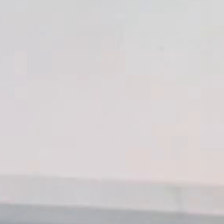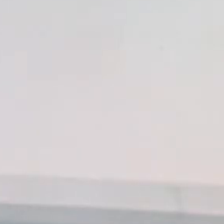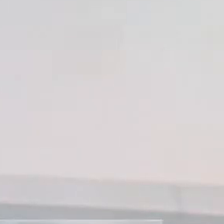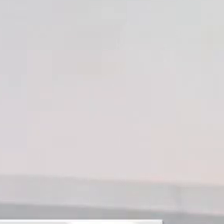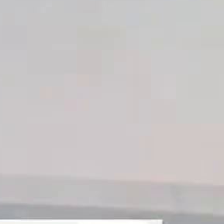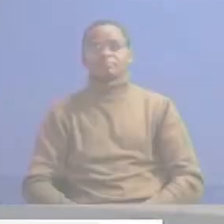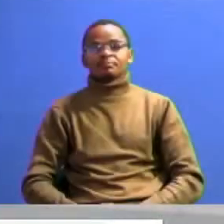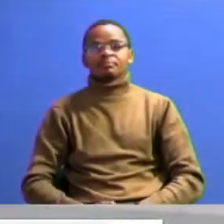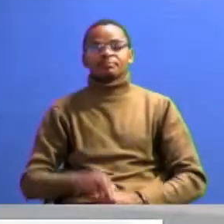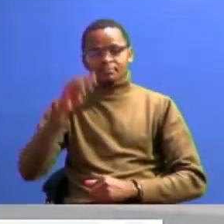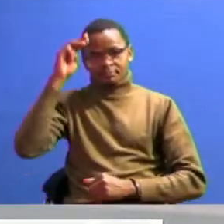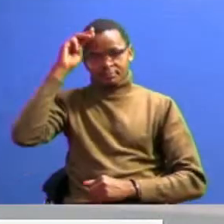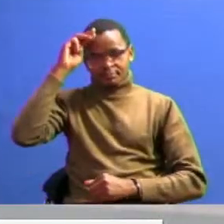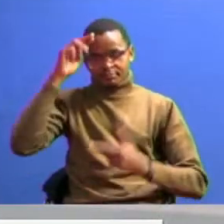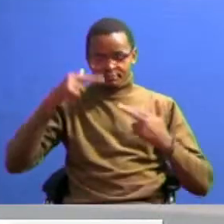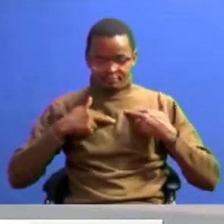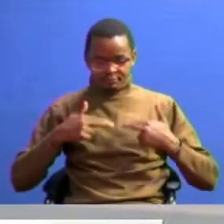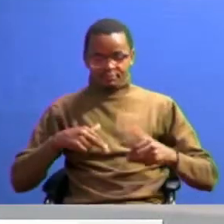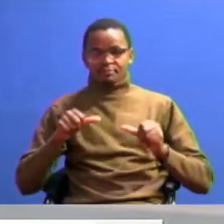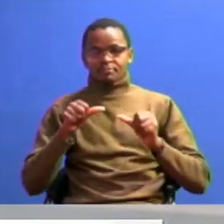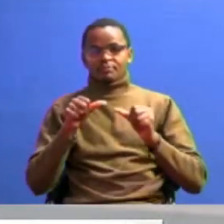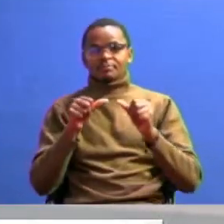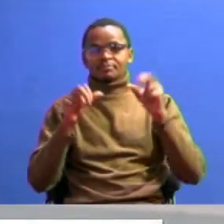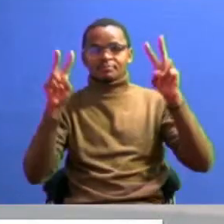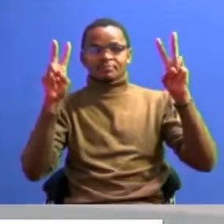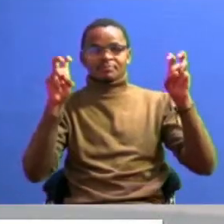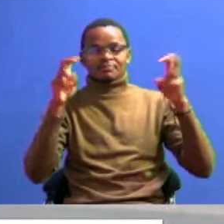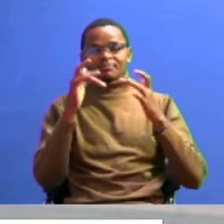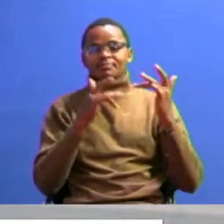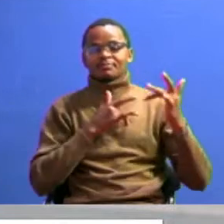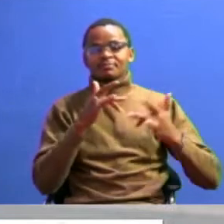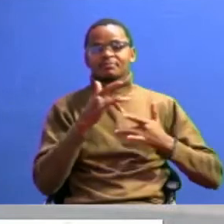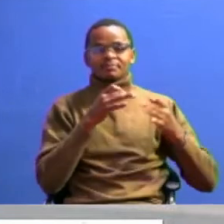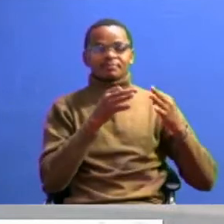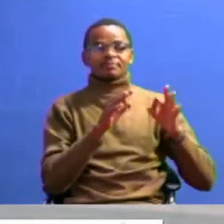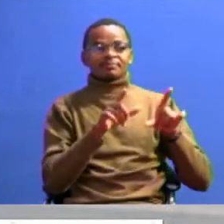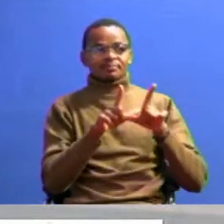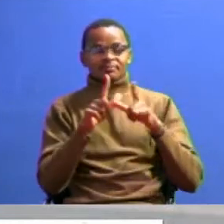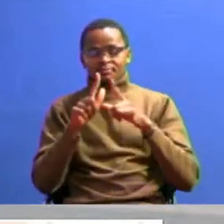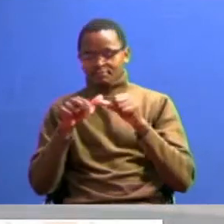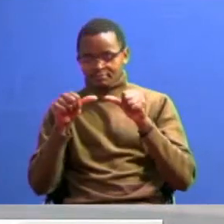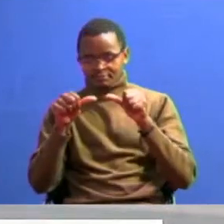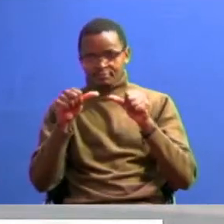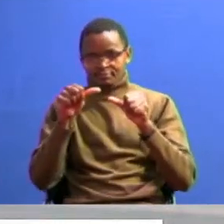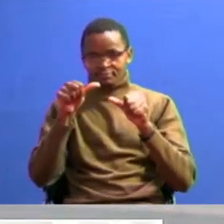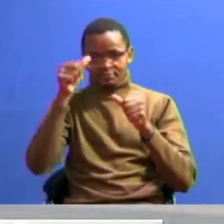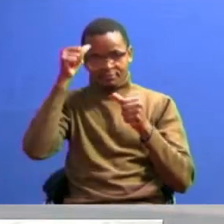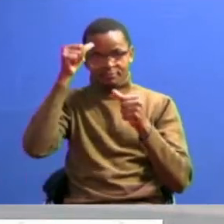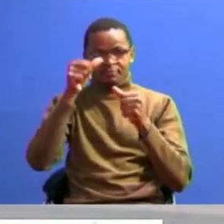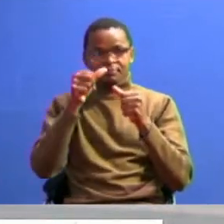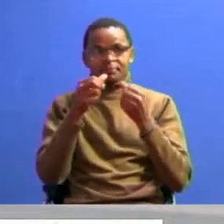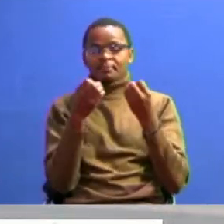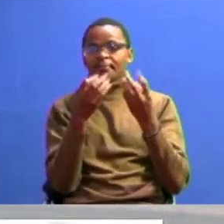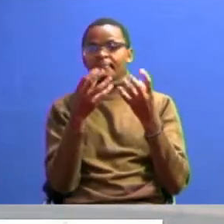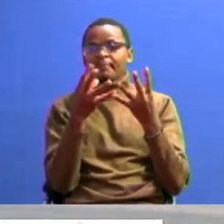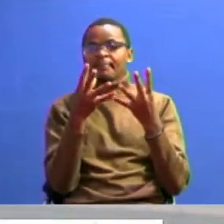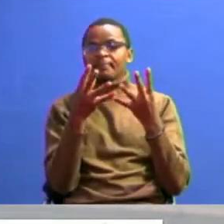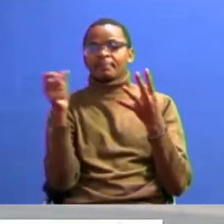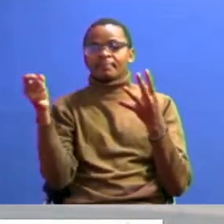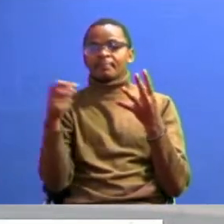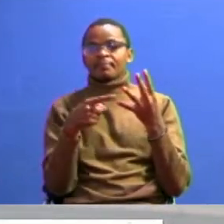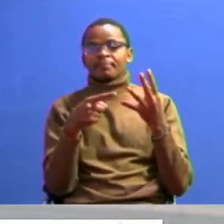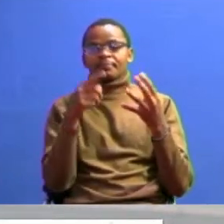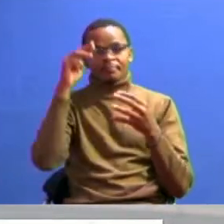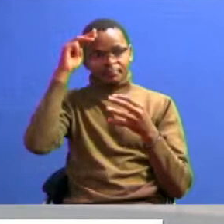Now, mental health continues to be a topic of concern, even as we continue to commemorate the May Measurement Month for